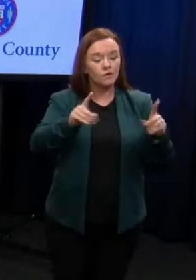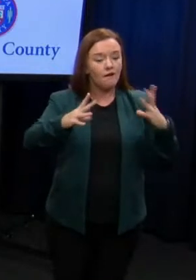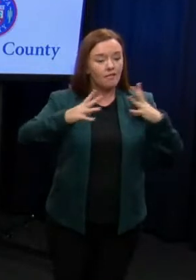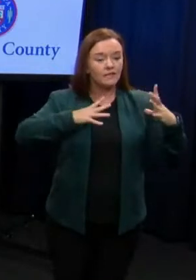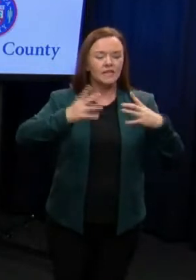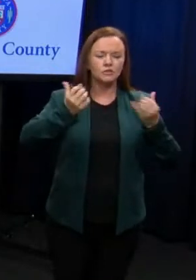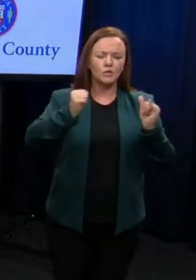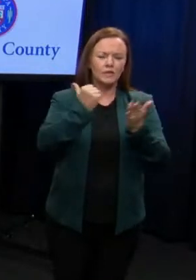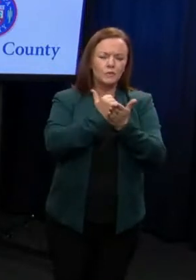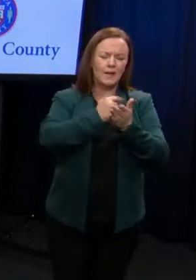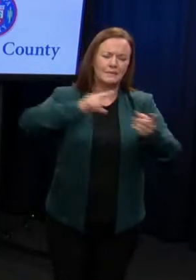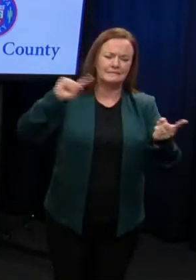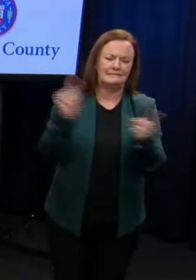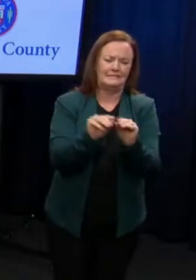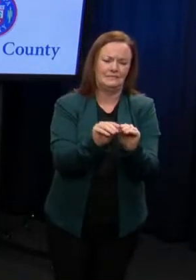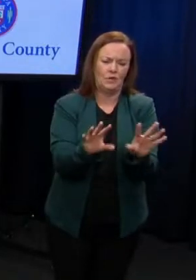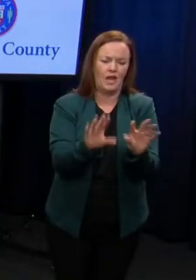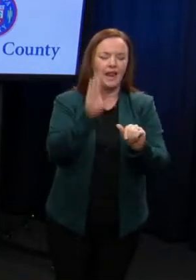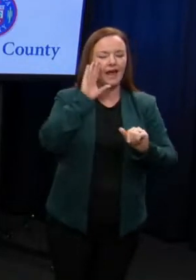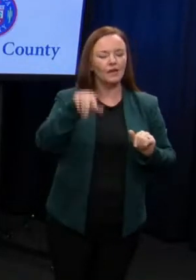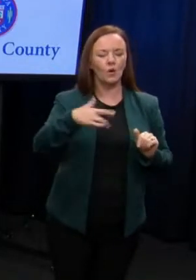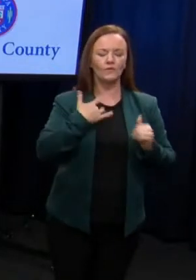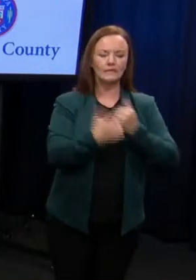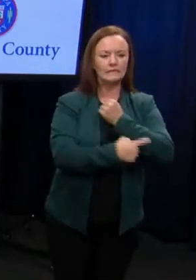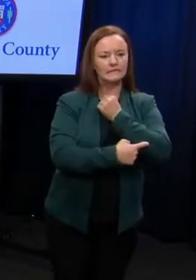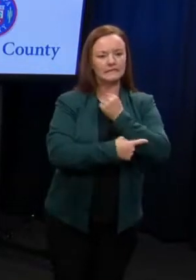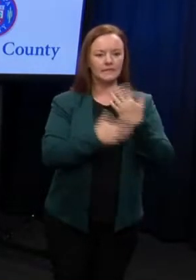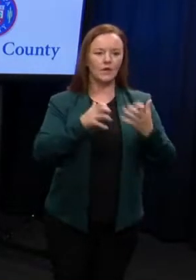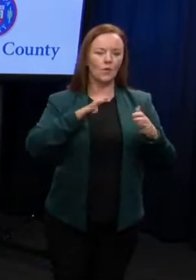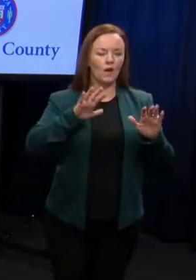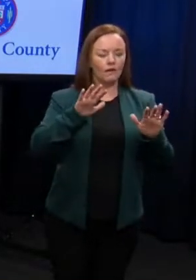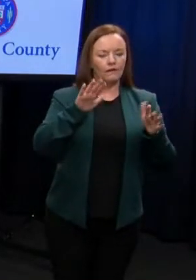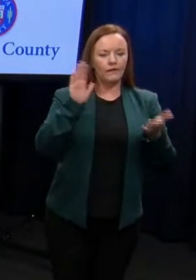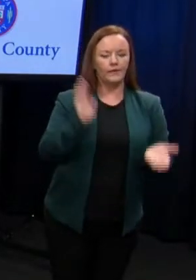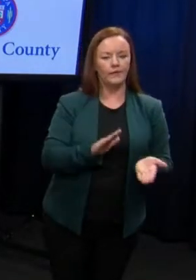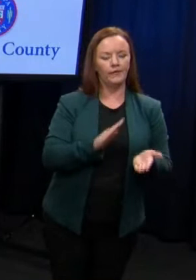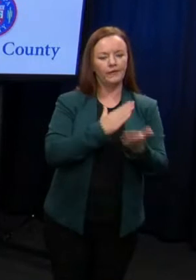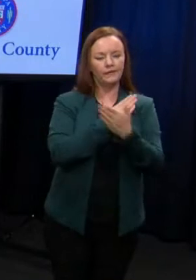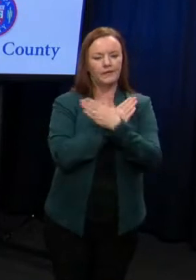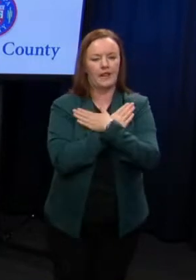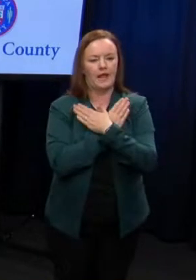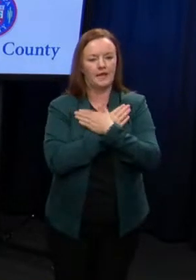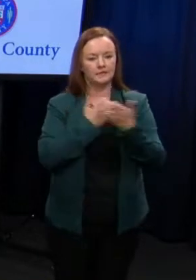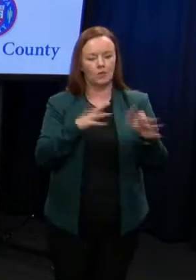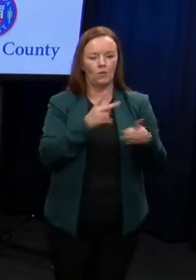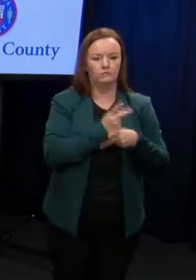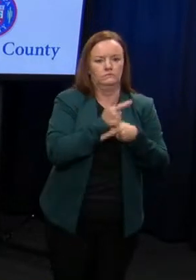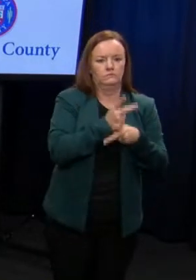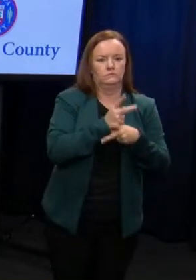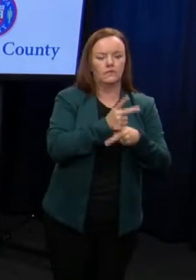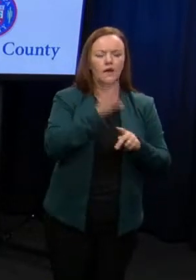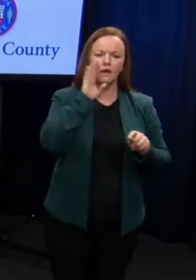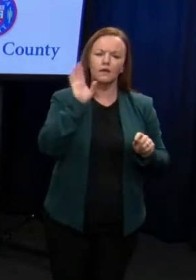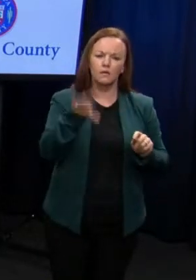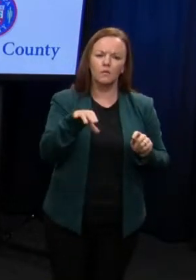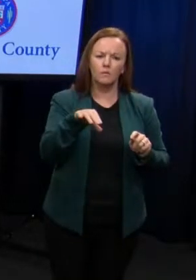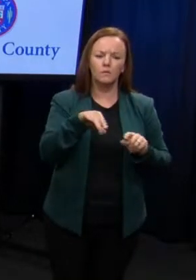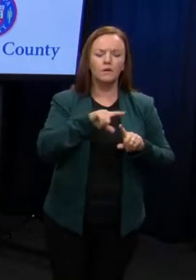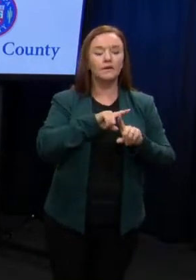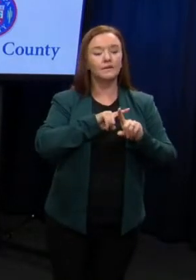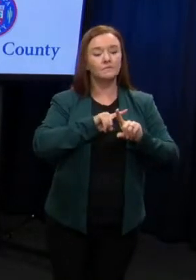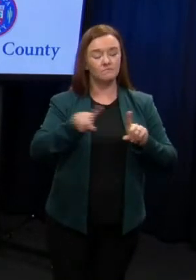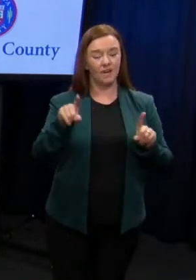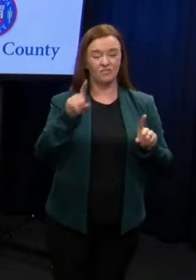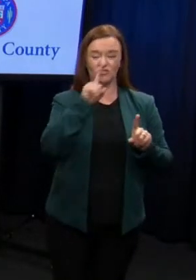holidays. I know it's been tempting to relax at times, but if there were ever a time for us to follow those